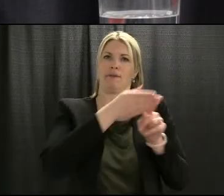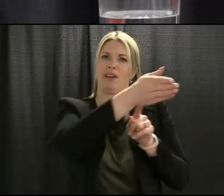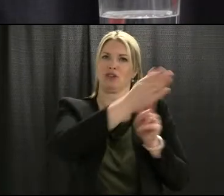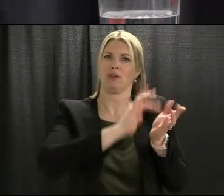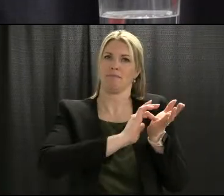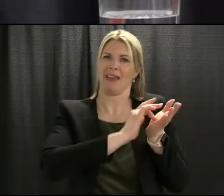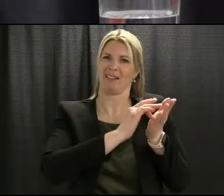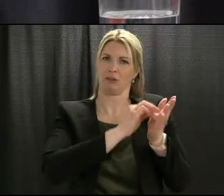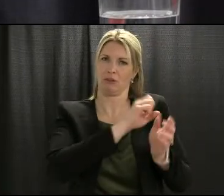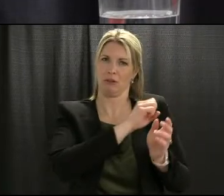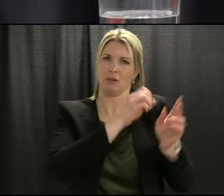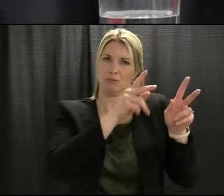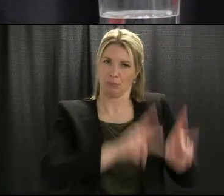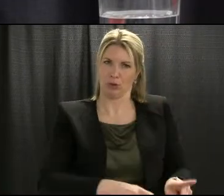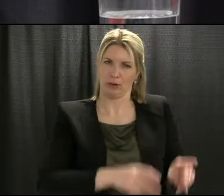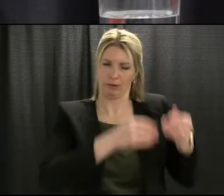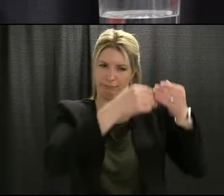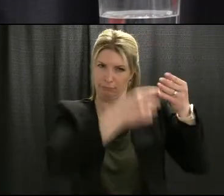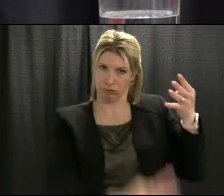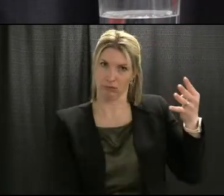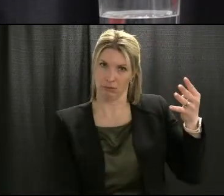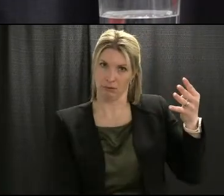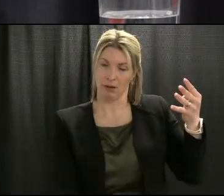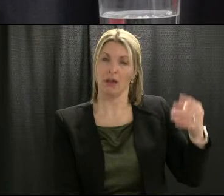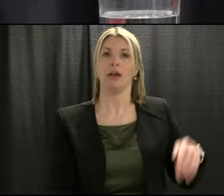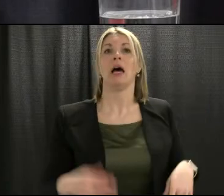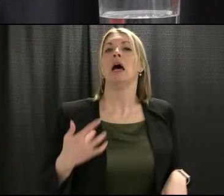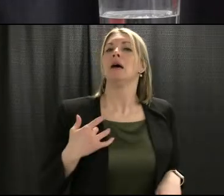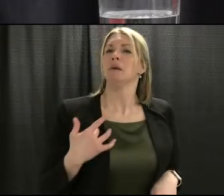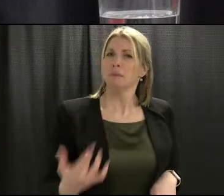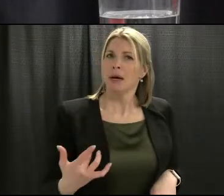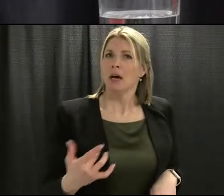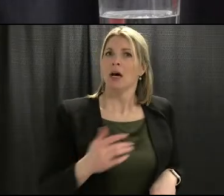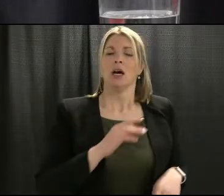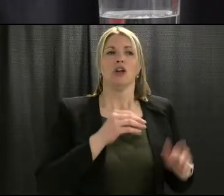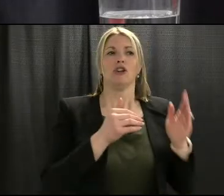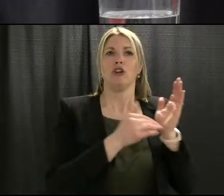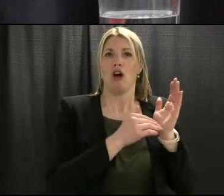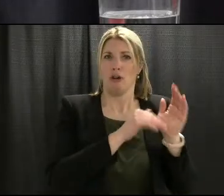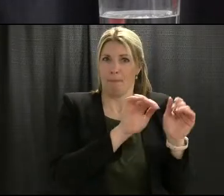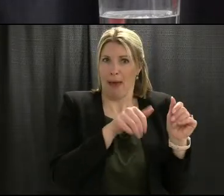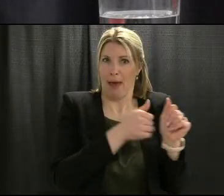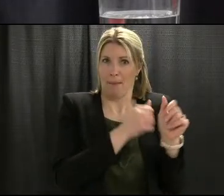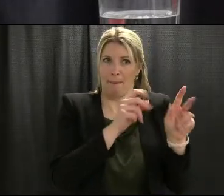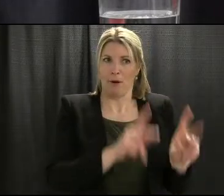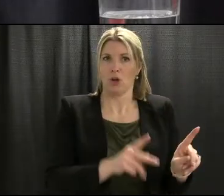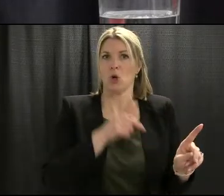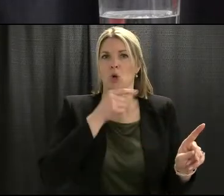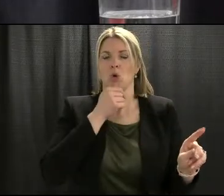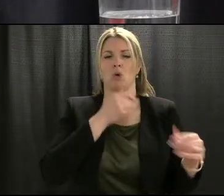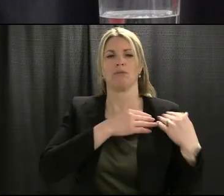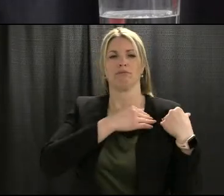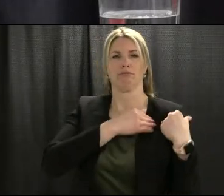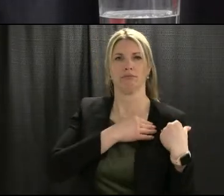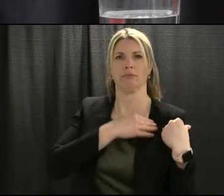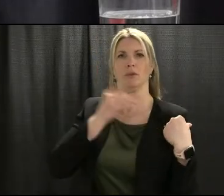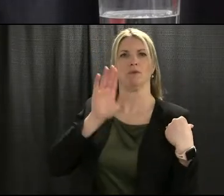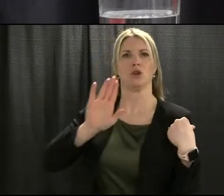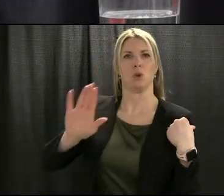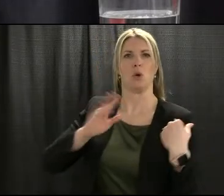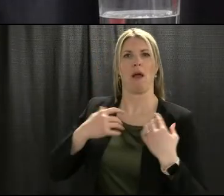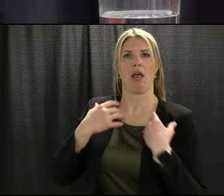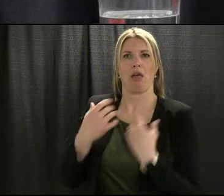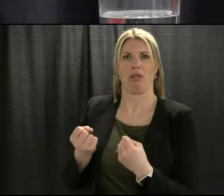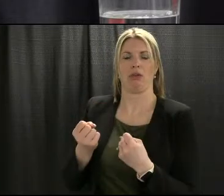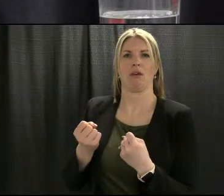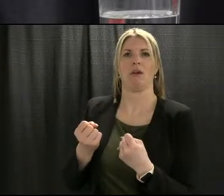a physician or nurse practitioner usually, will be known as your most responsible provider, and along with healthcare navigators, will